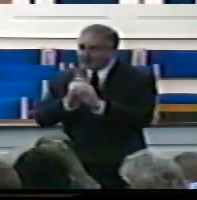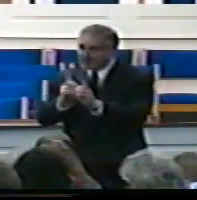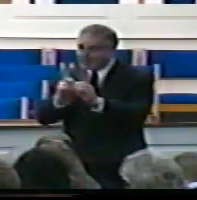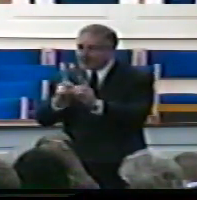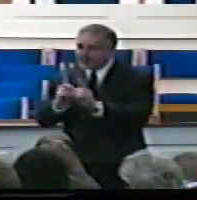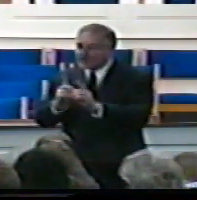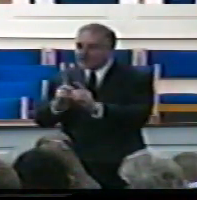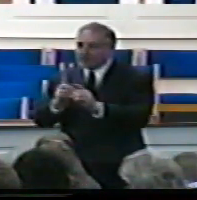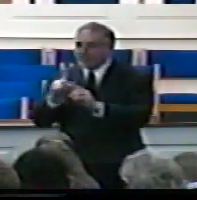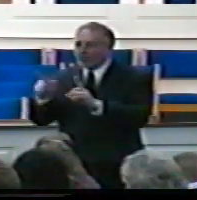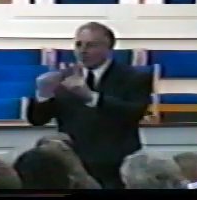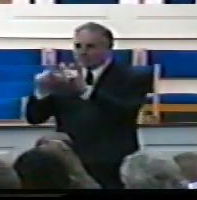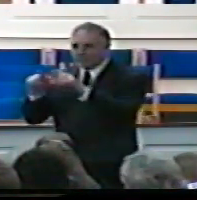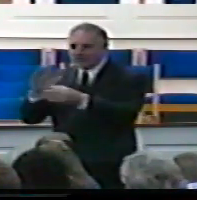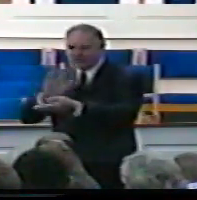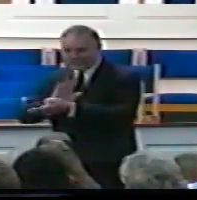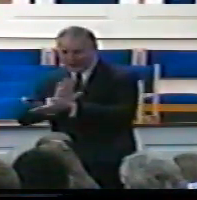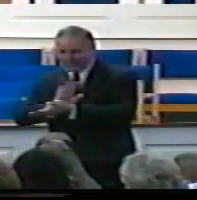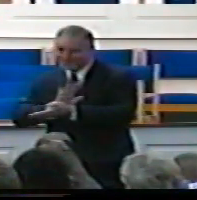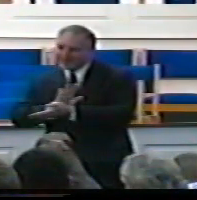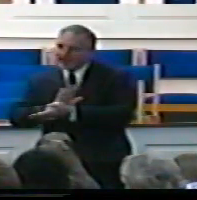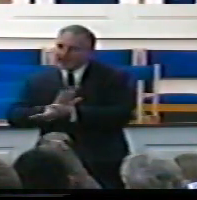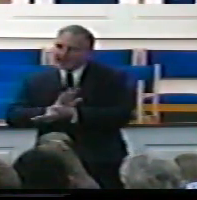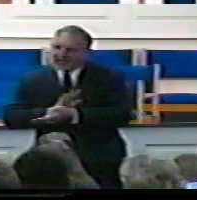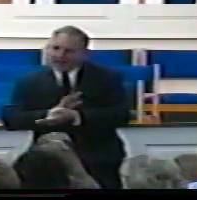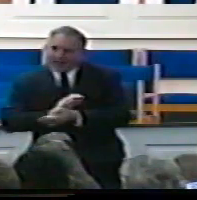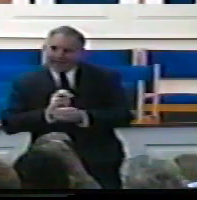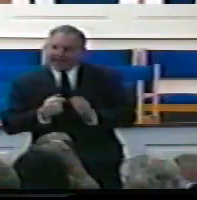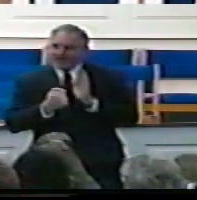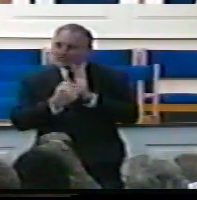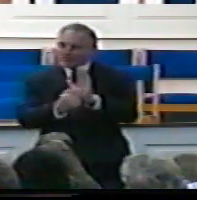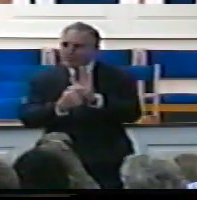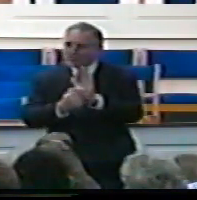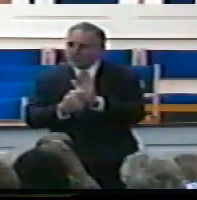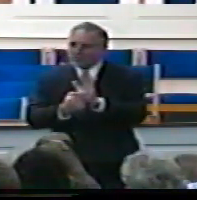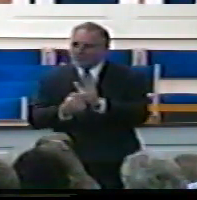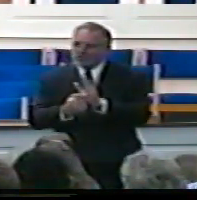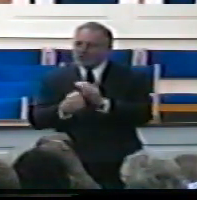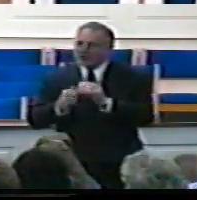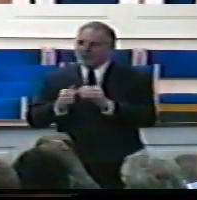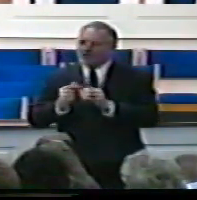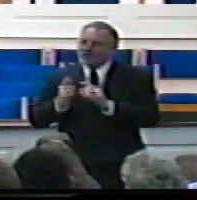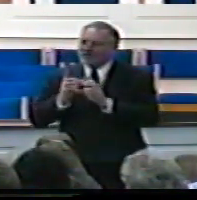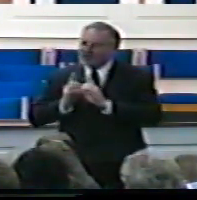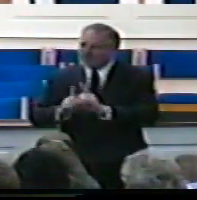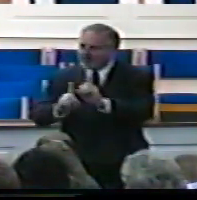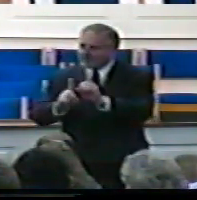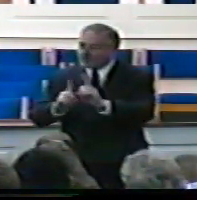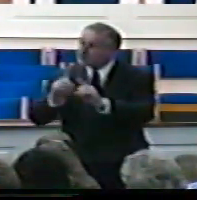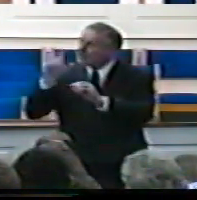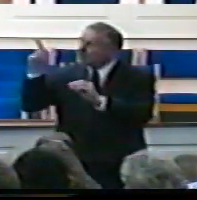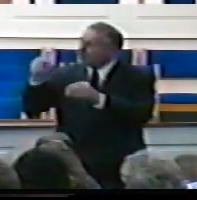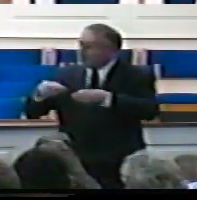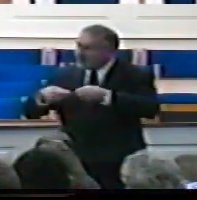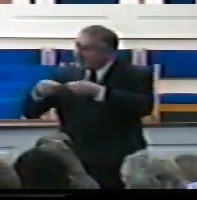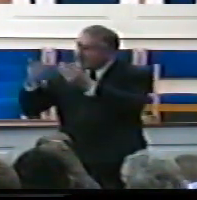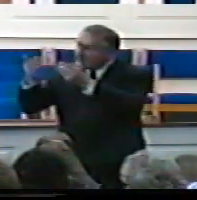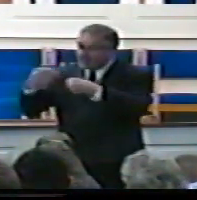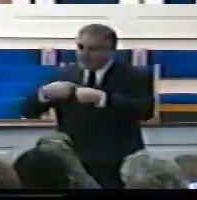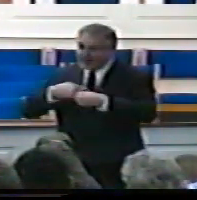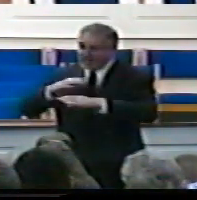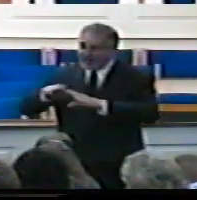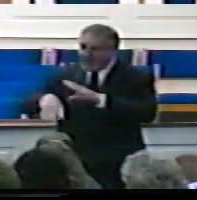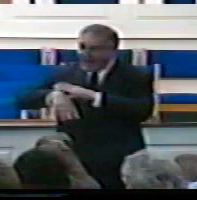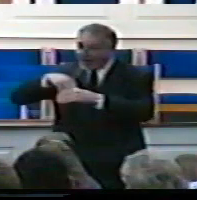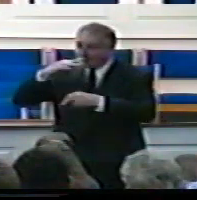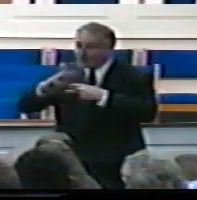have manifested thy name unto the men which thou gavest me out of the world. He said, Lord, I have made known to these men you've